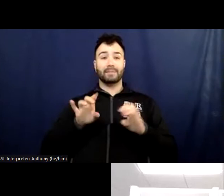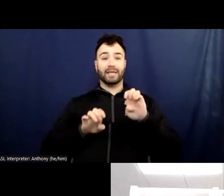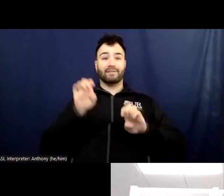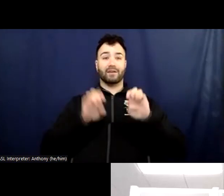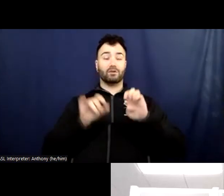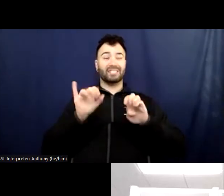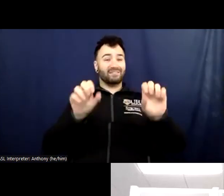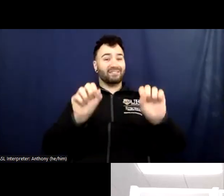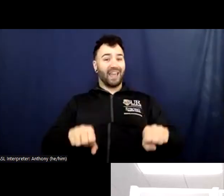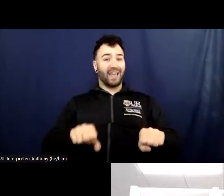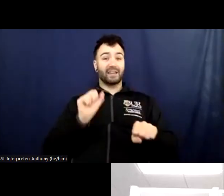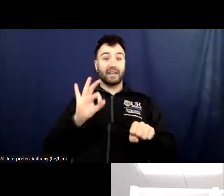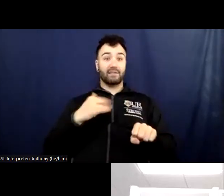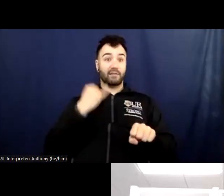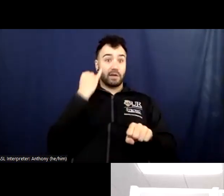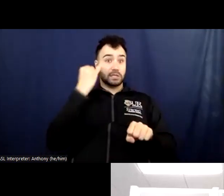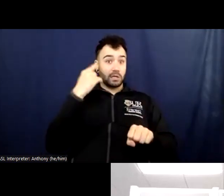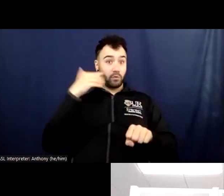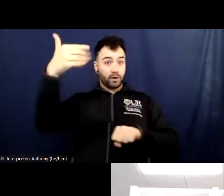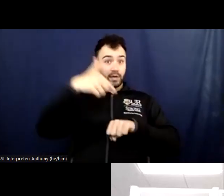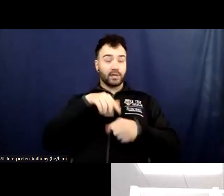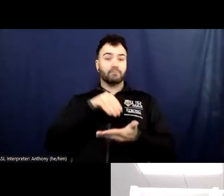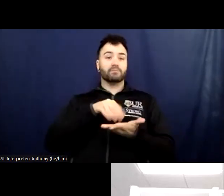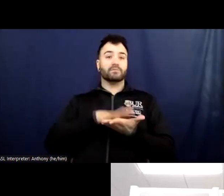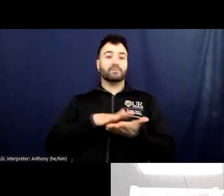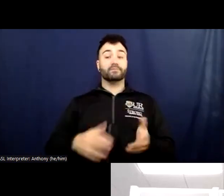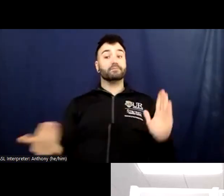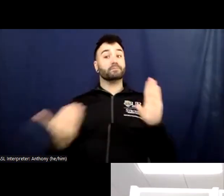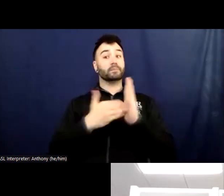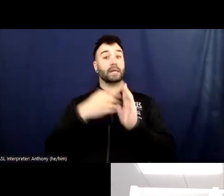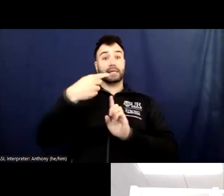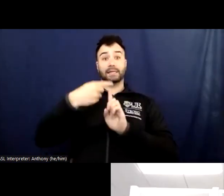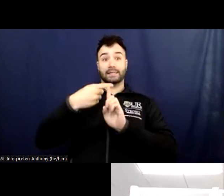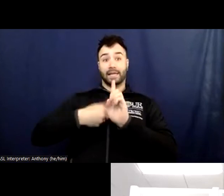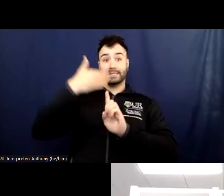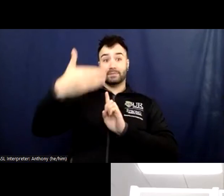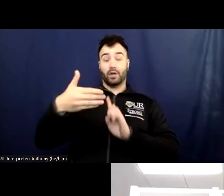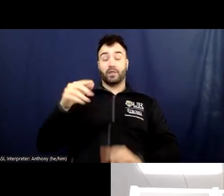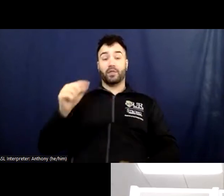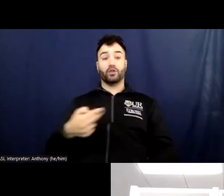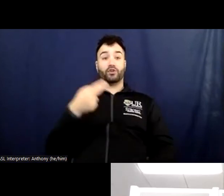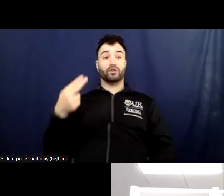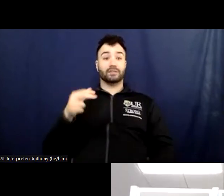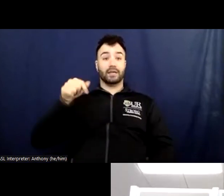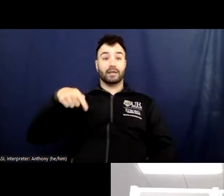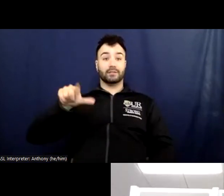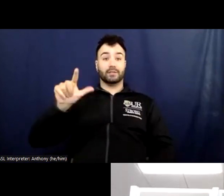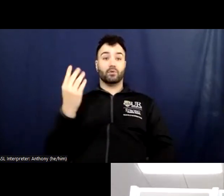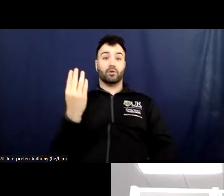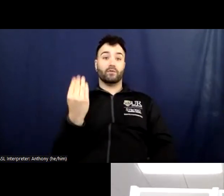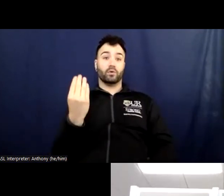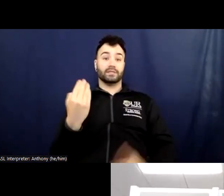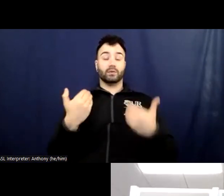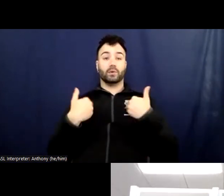you have for future sessions. We hope you will join us next month on Thursday, April 14th. We have Amy Board and